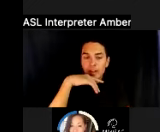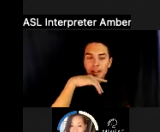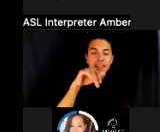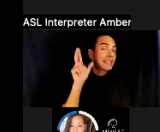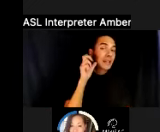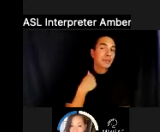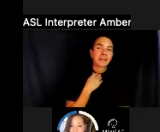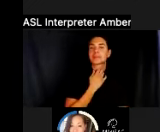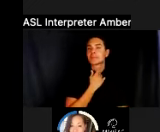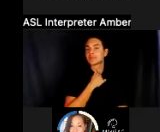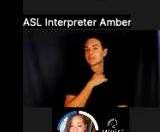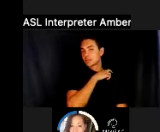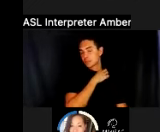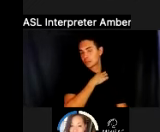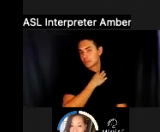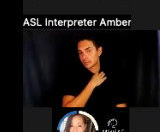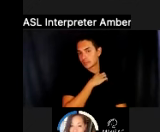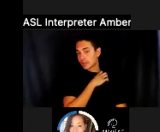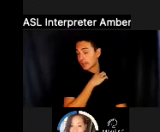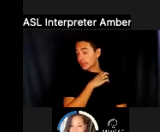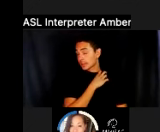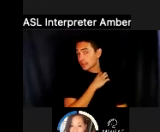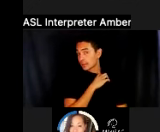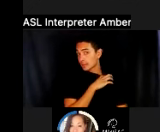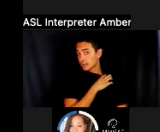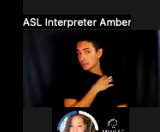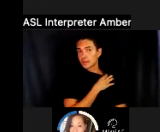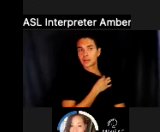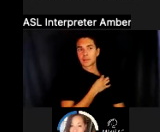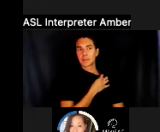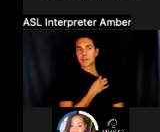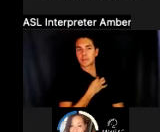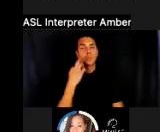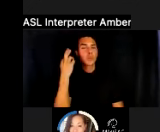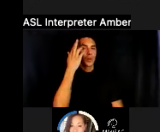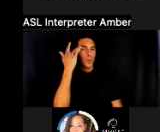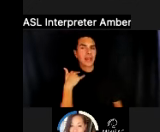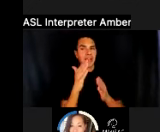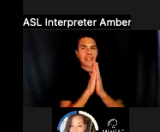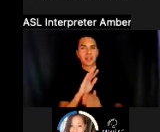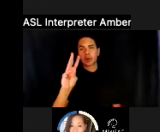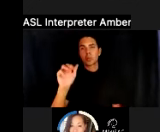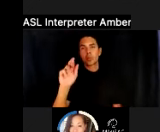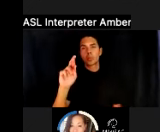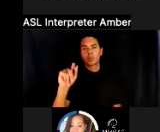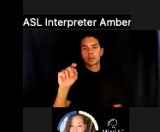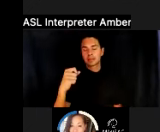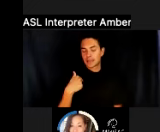me? Yeah, I can hear you. Okay, the reason I asked about warrants because I